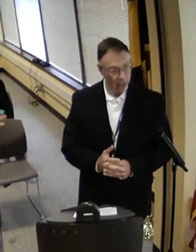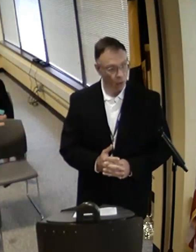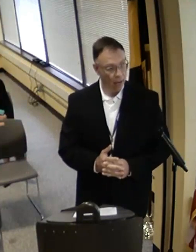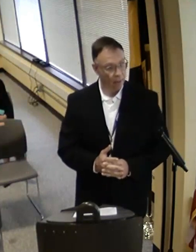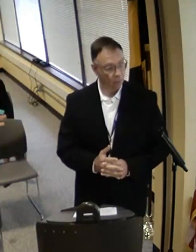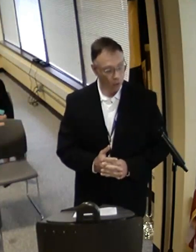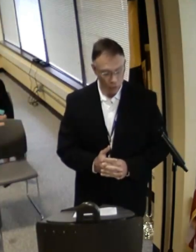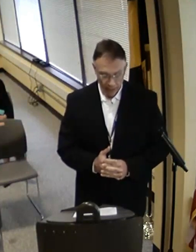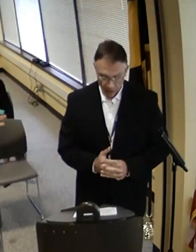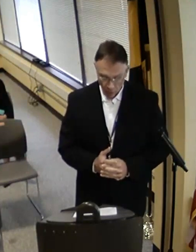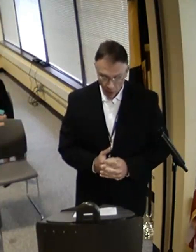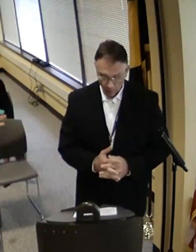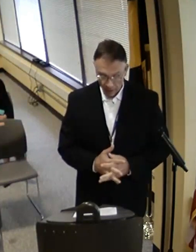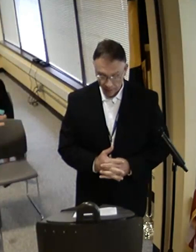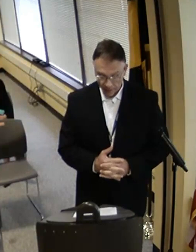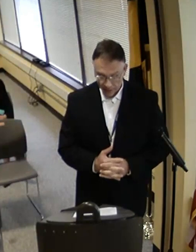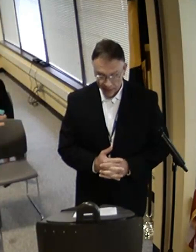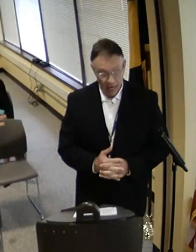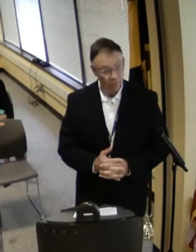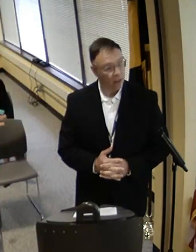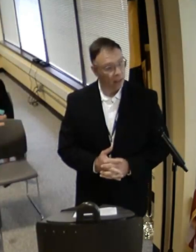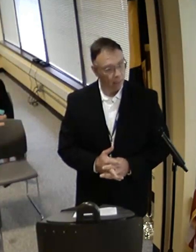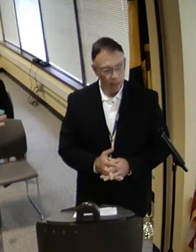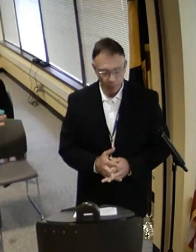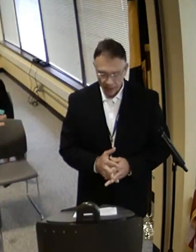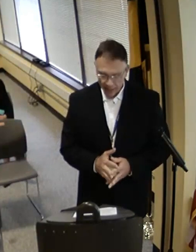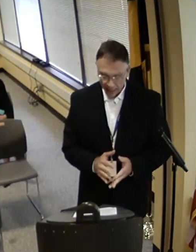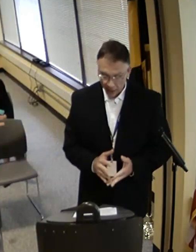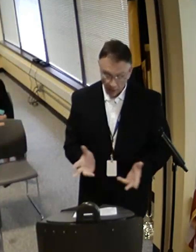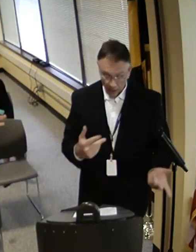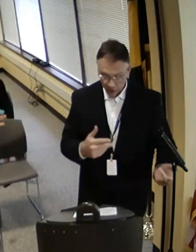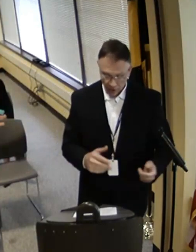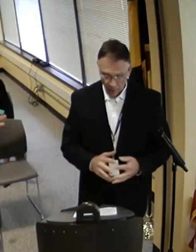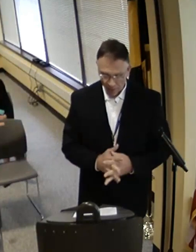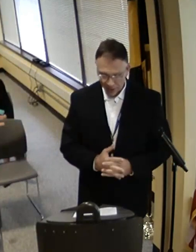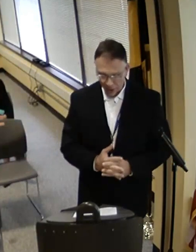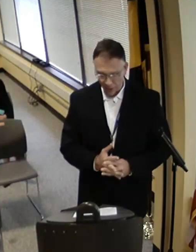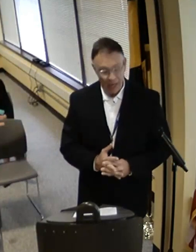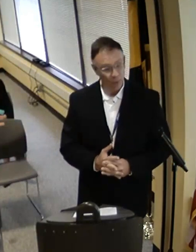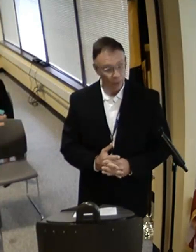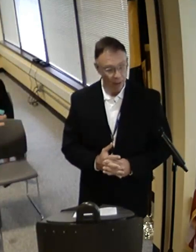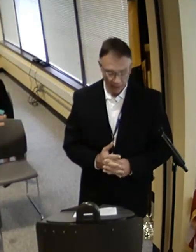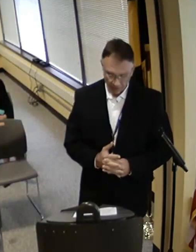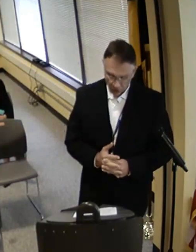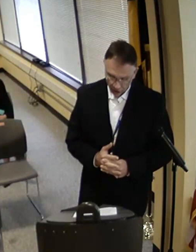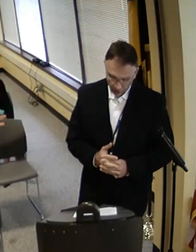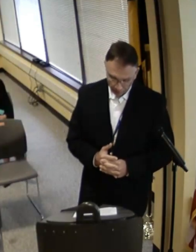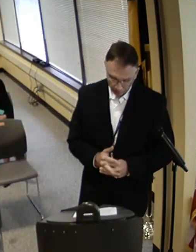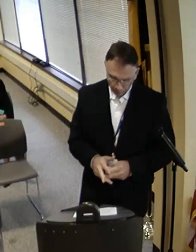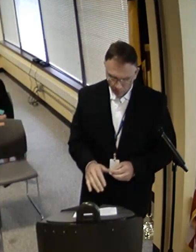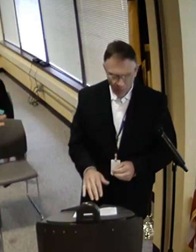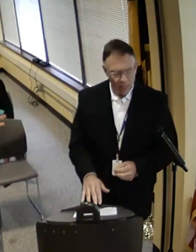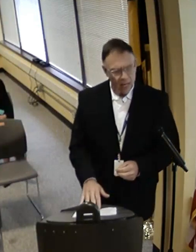this annual MS4 training to all PWSA staff. And we completed that here just a couple of months ago in April and May of this